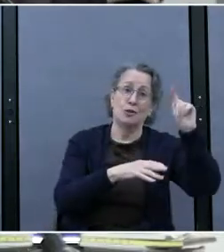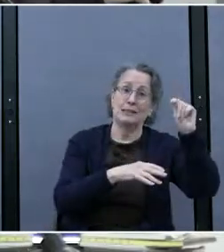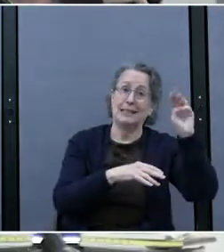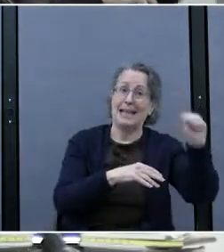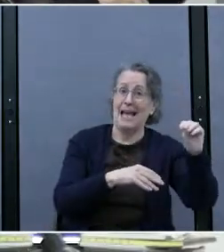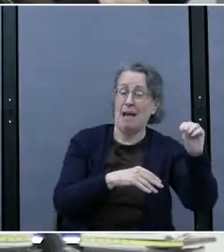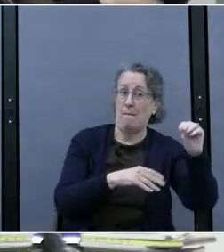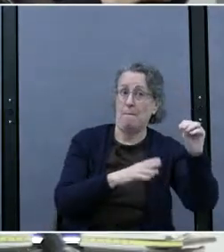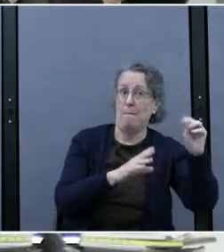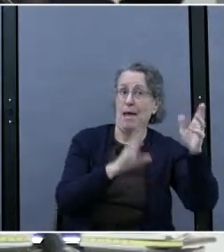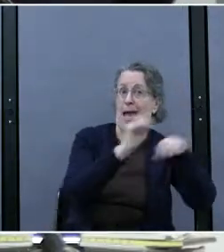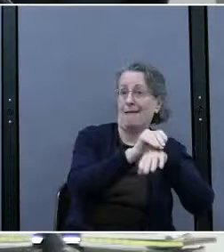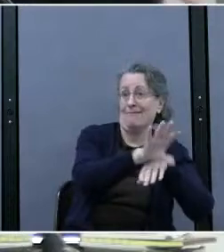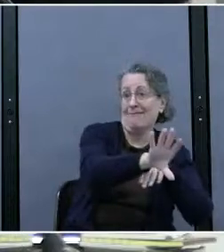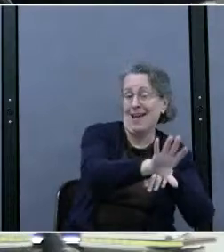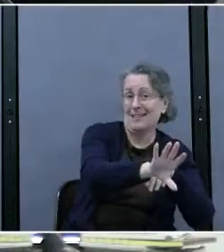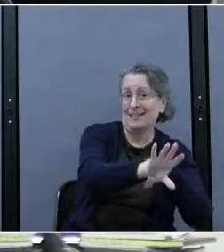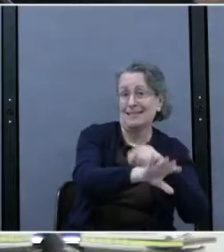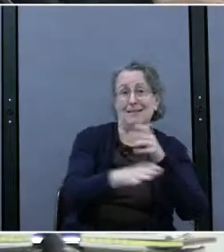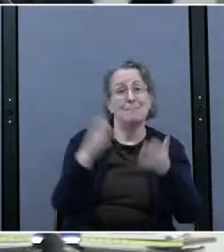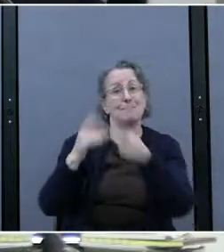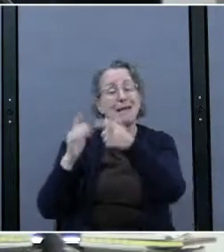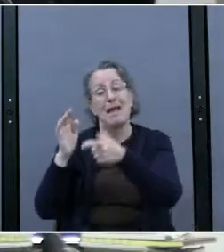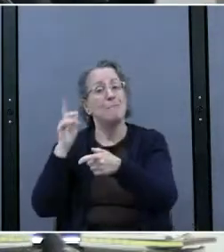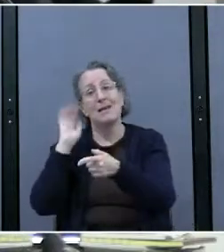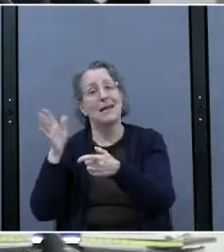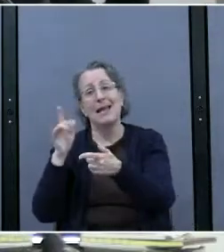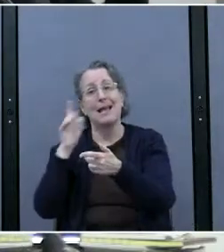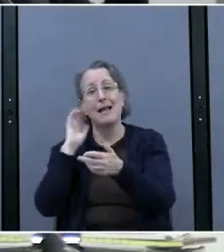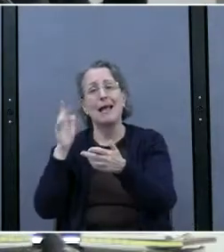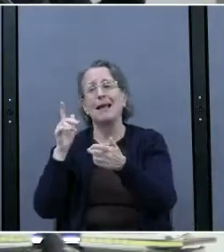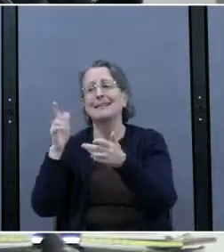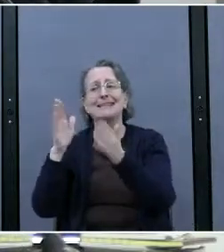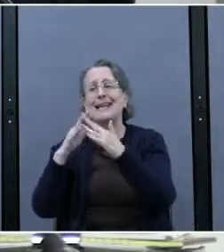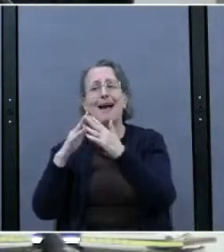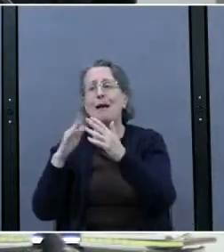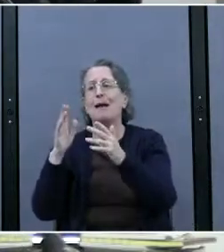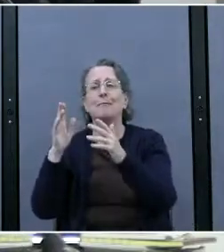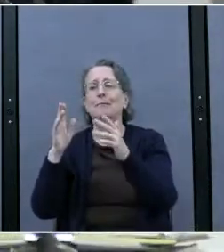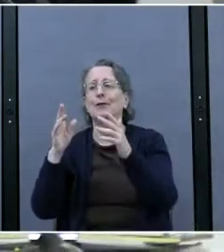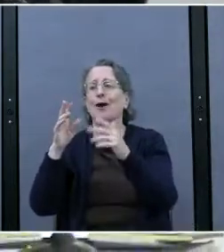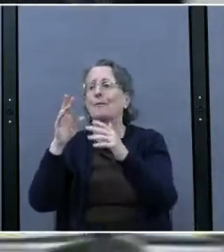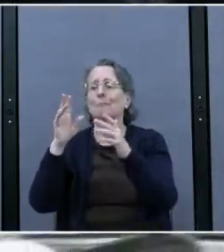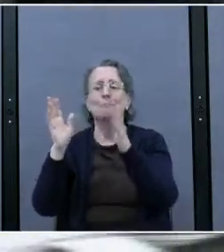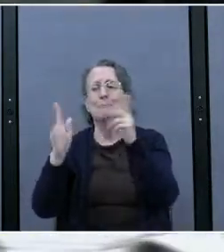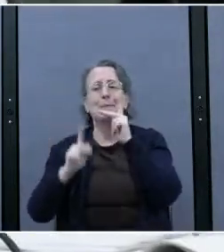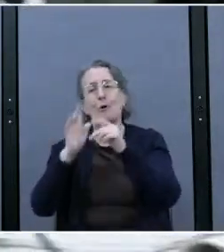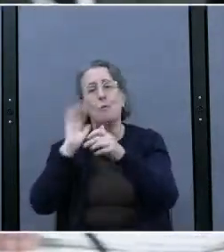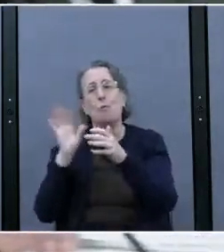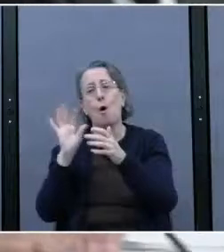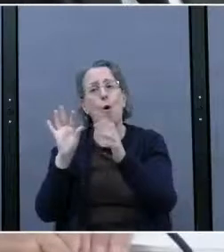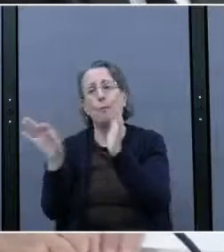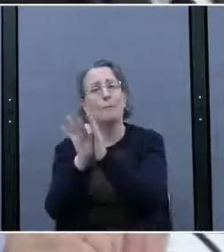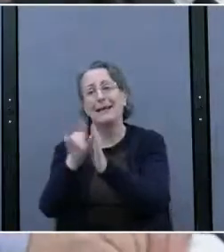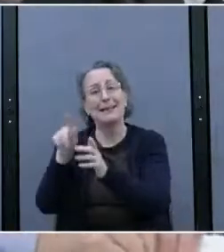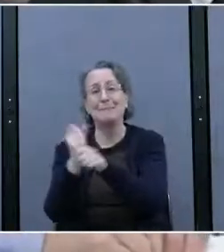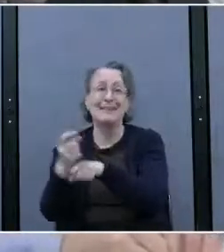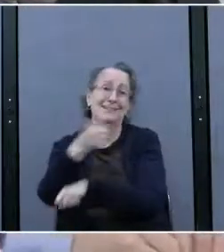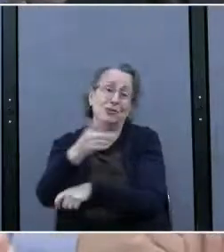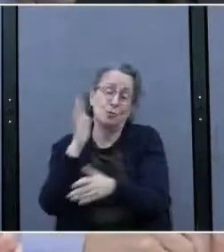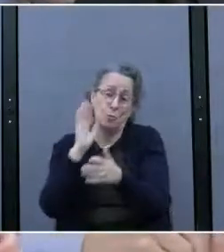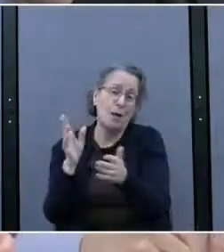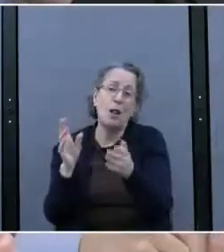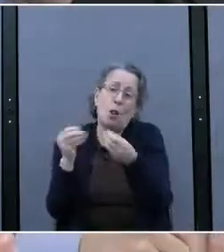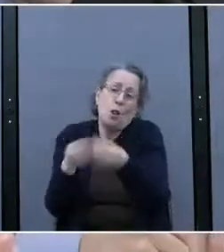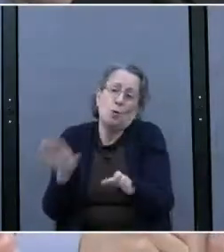reelected. That's the check and balance on that ultimate figure. Thanks, Bob. Okay, other questions about the budget? I think George has been waiting a little